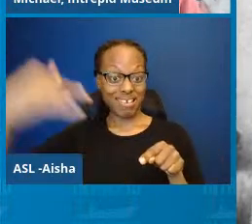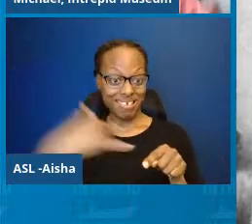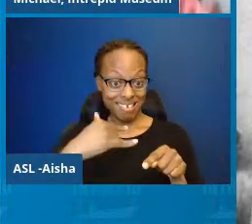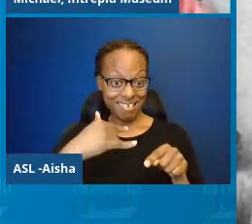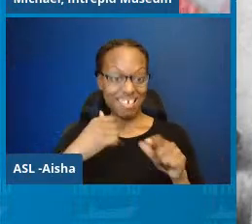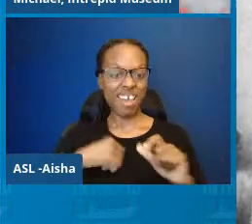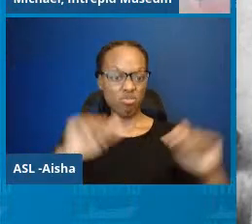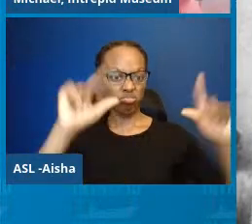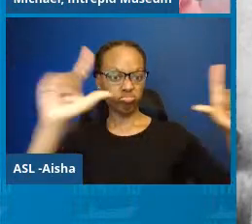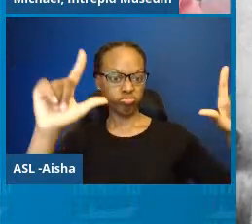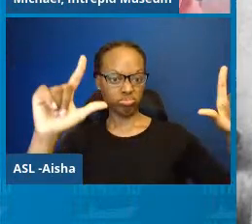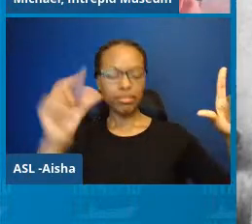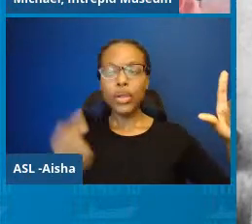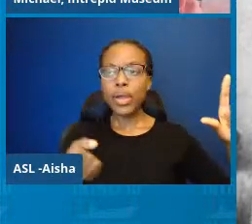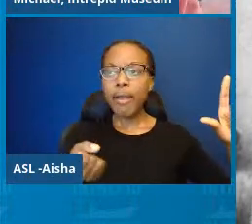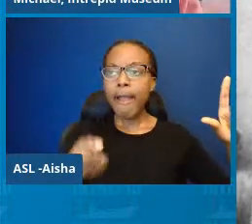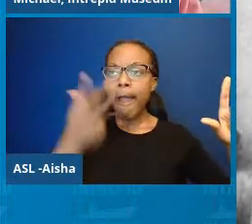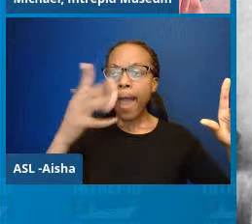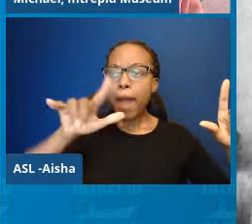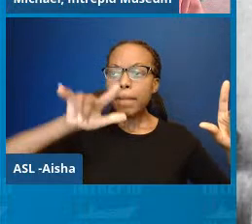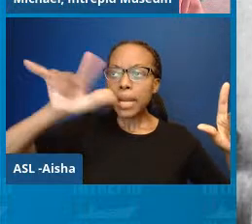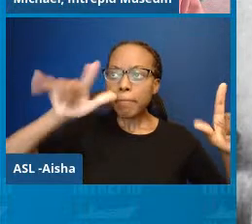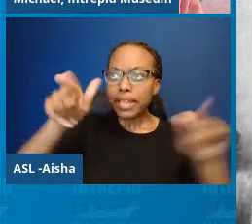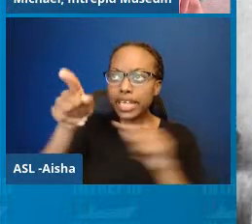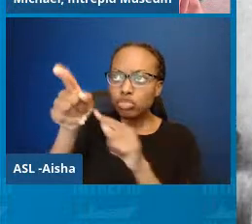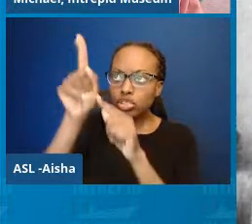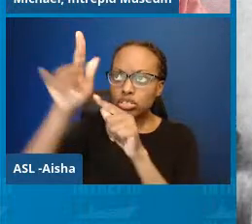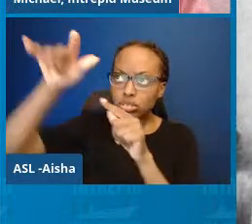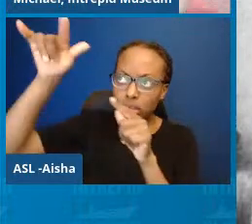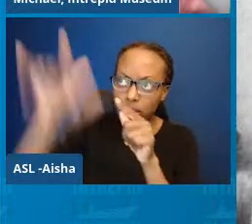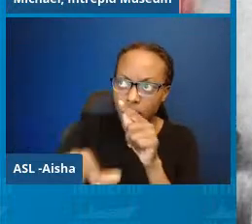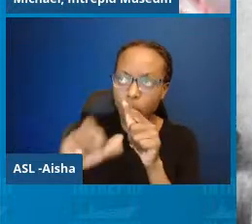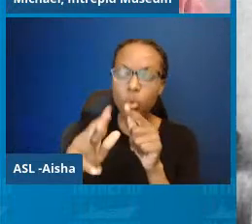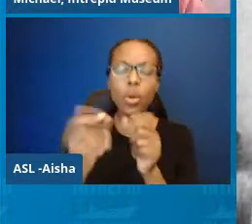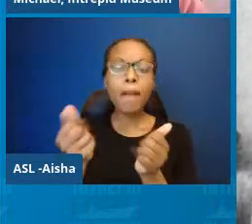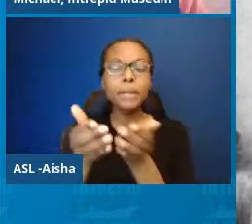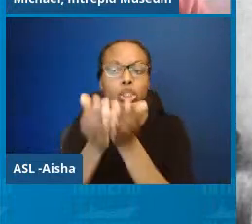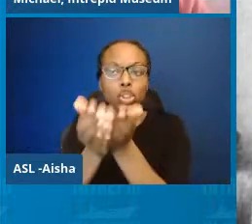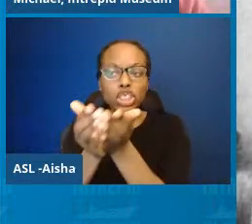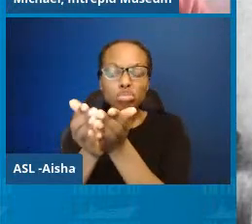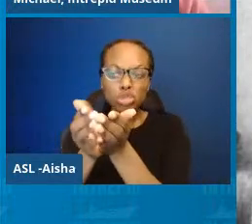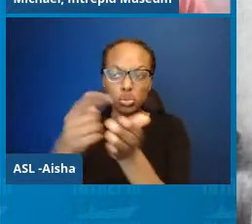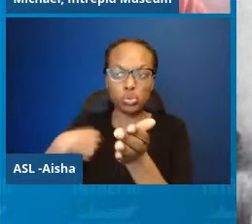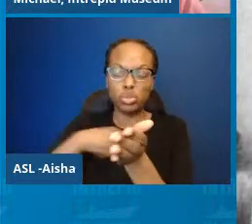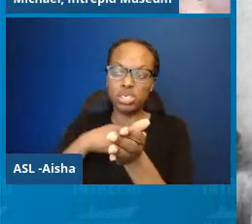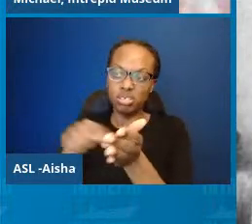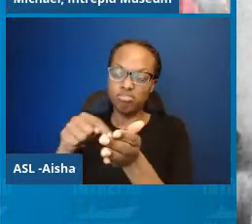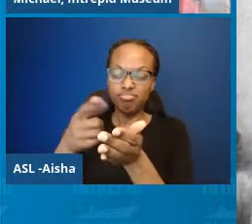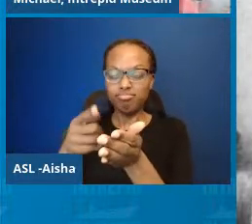shot down, or even all the ships that were destroyed by Intrepid's